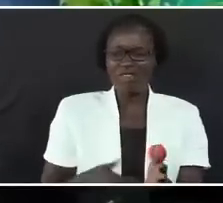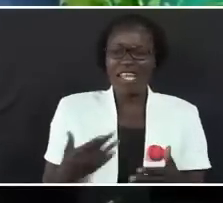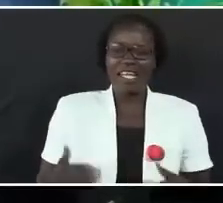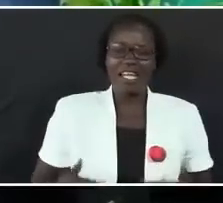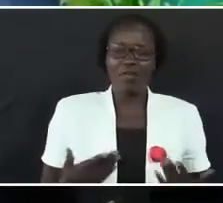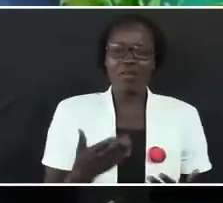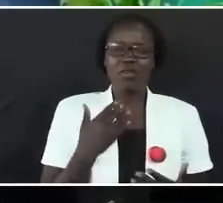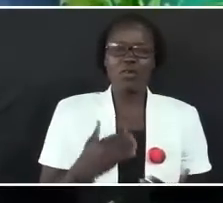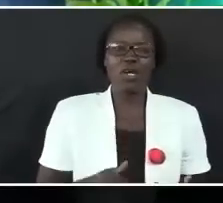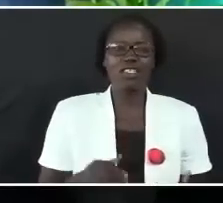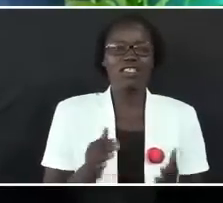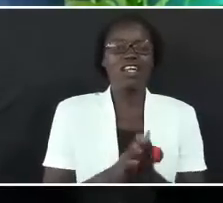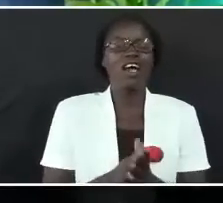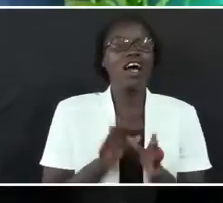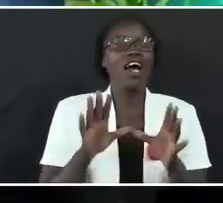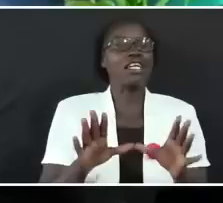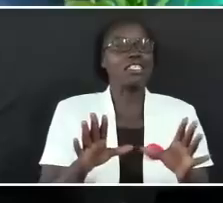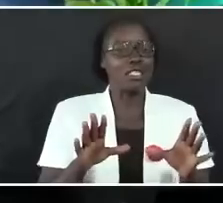you want validation.